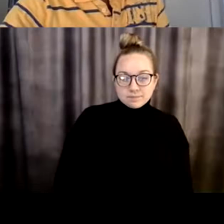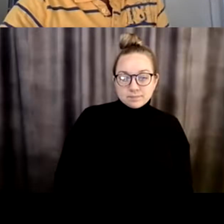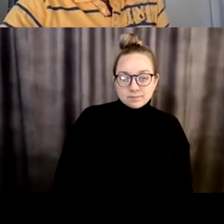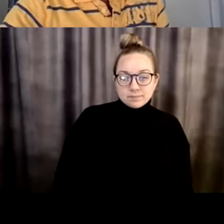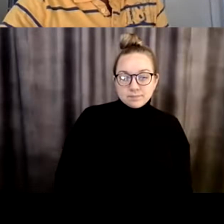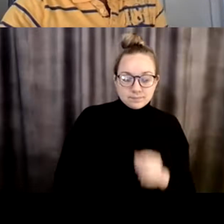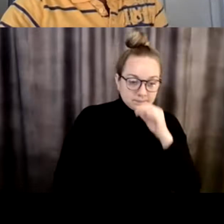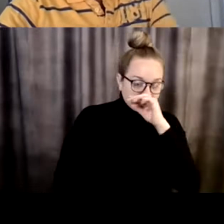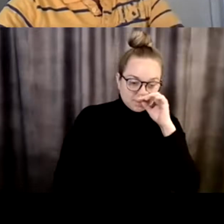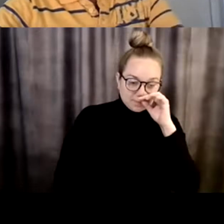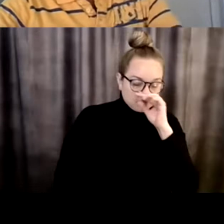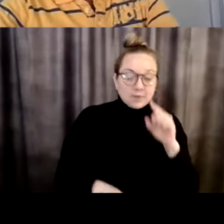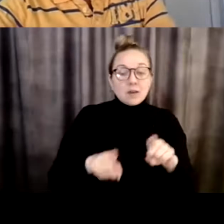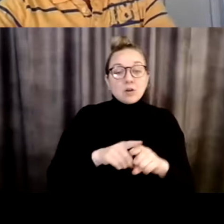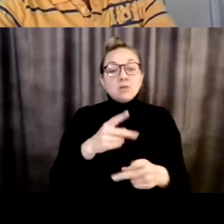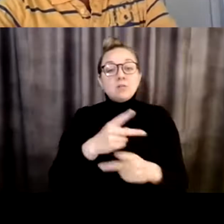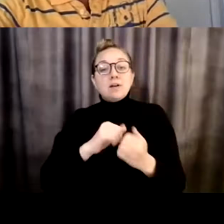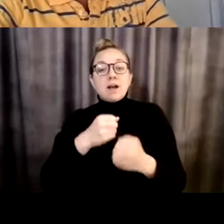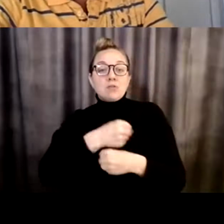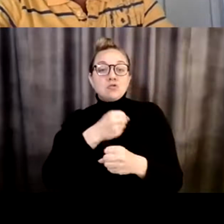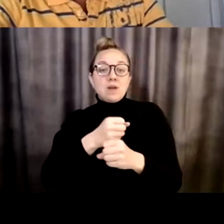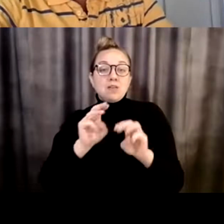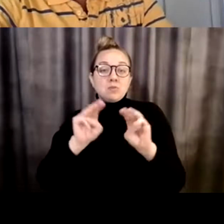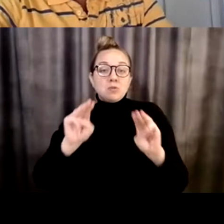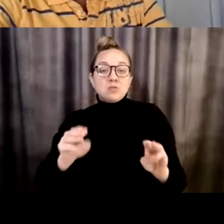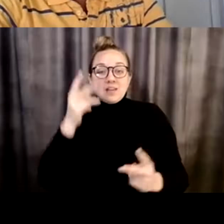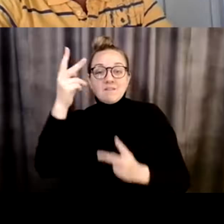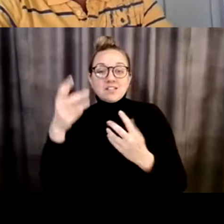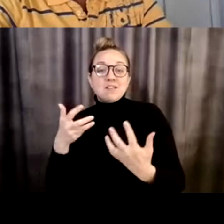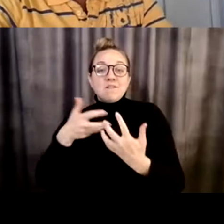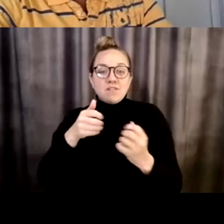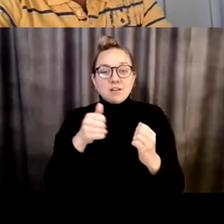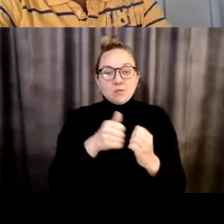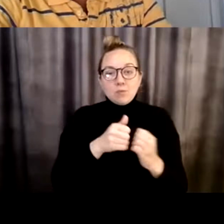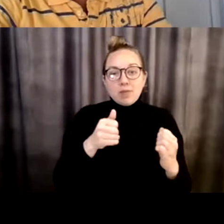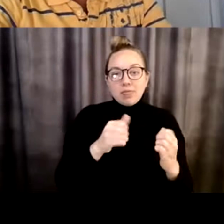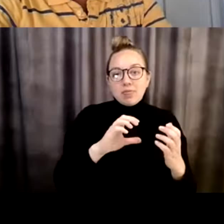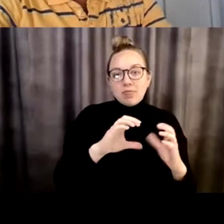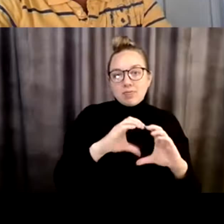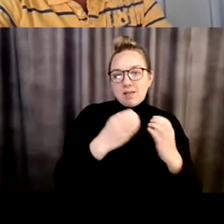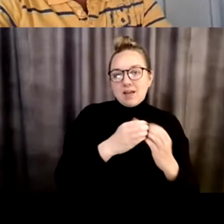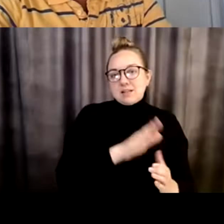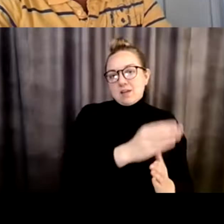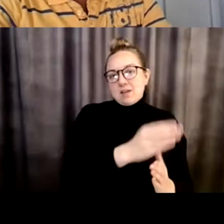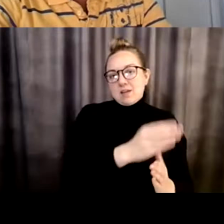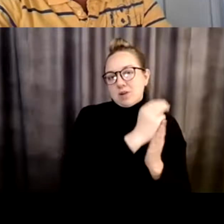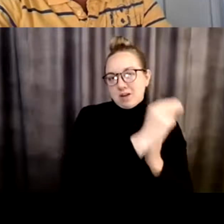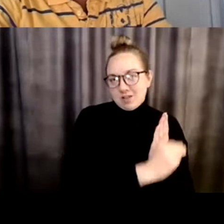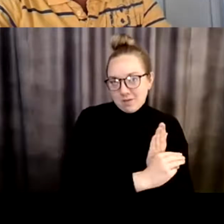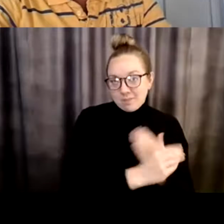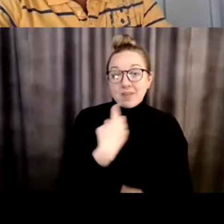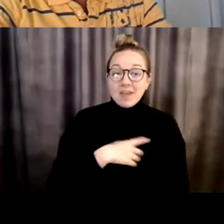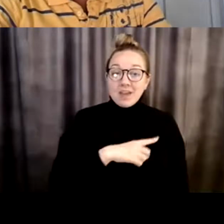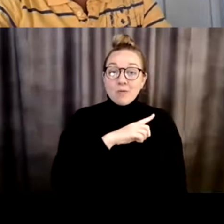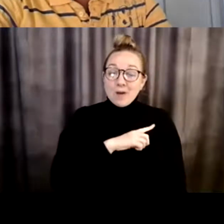class curriculum. So that was very successful. And we were in the discussion stage literally the day before